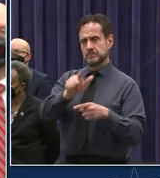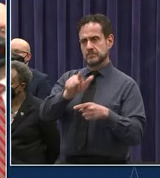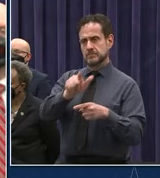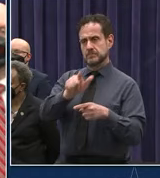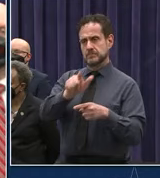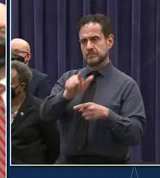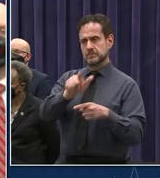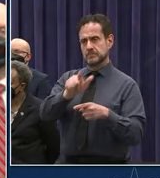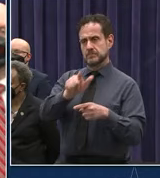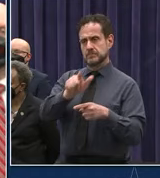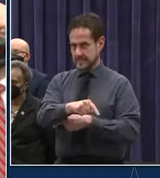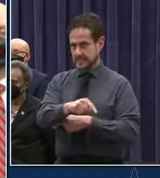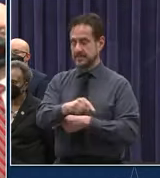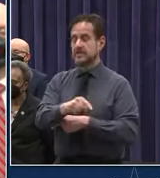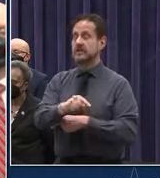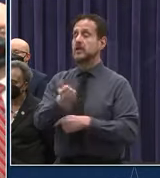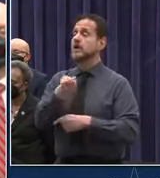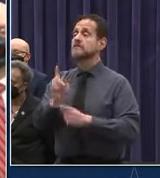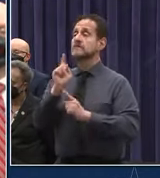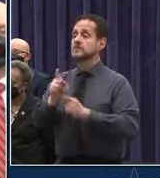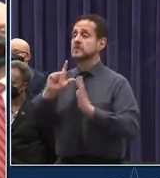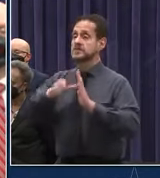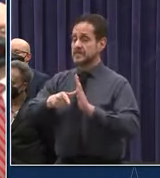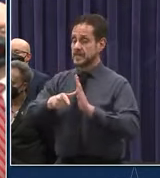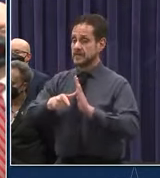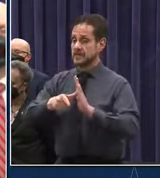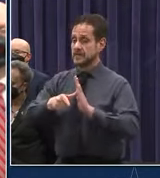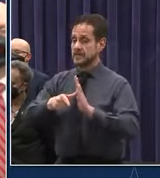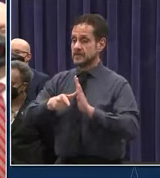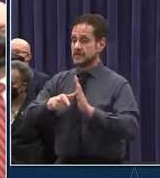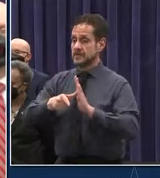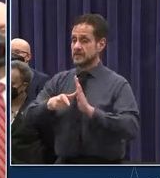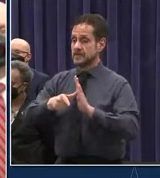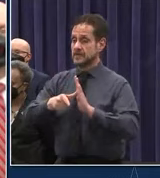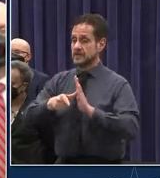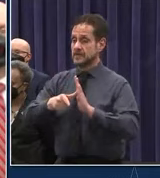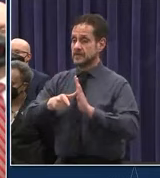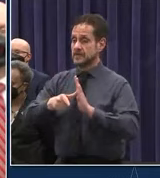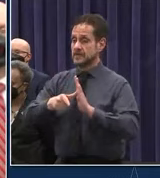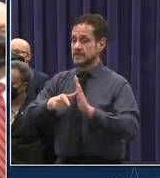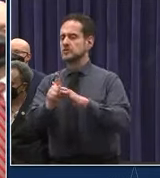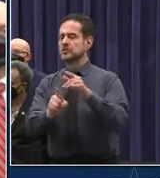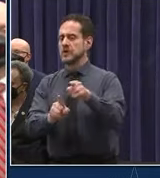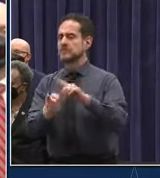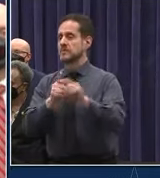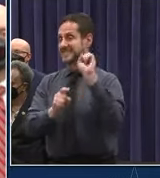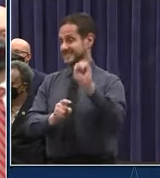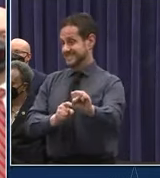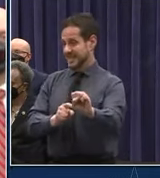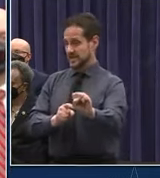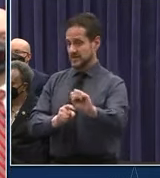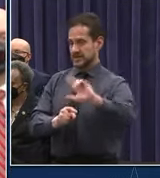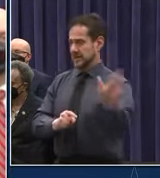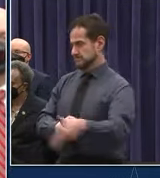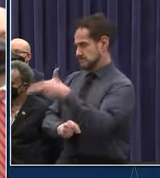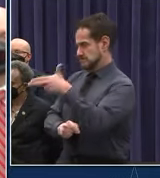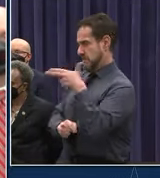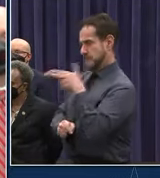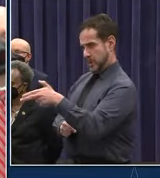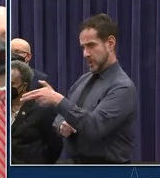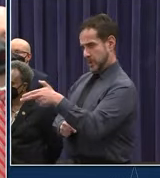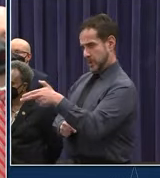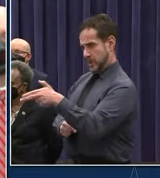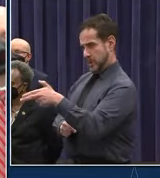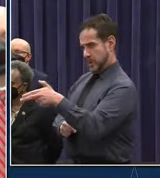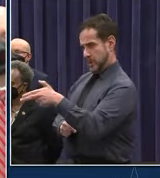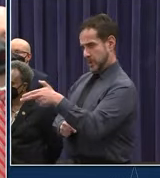Moments later, an individual emerged south of their location near an alley and fired a handgun at them. That's